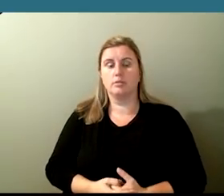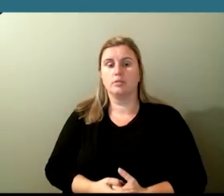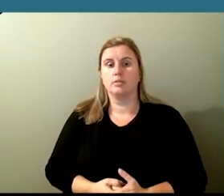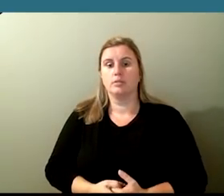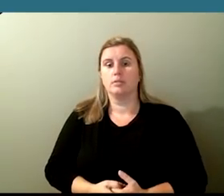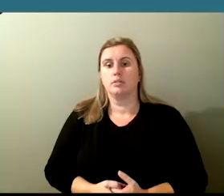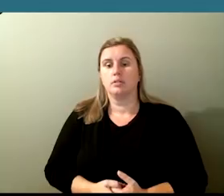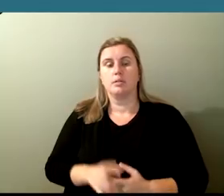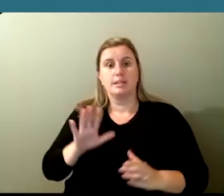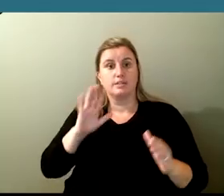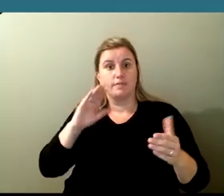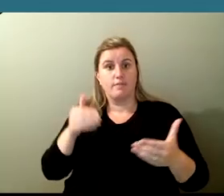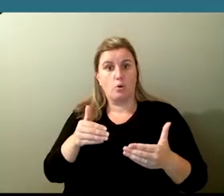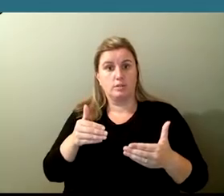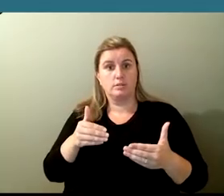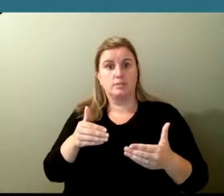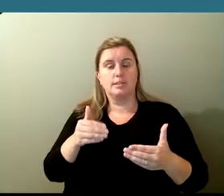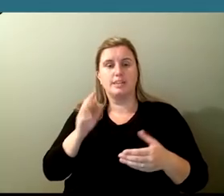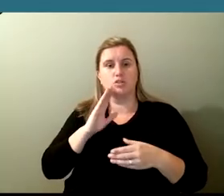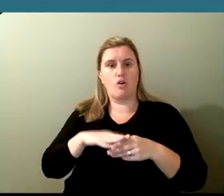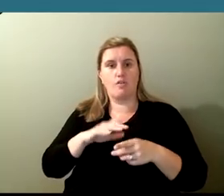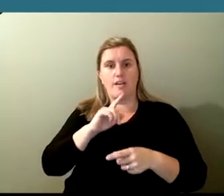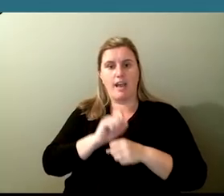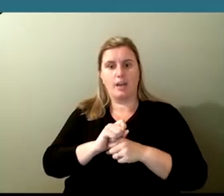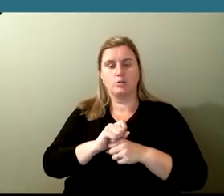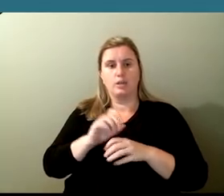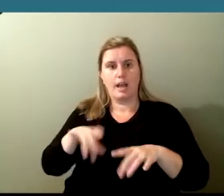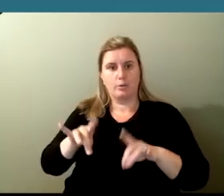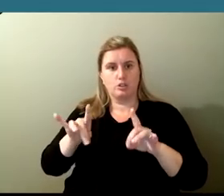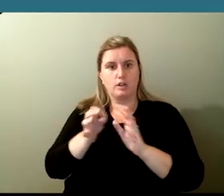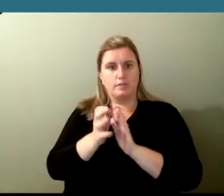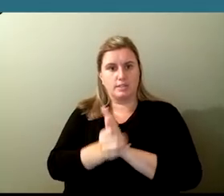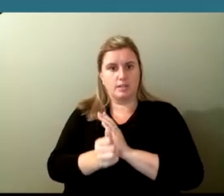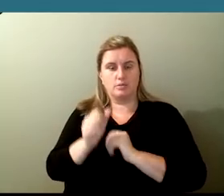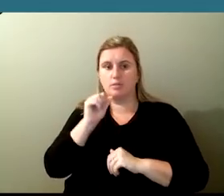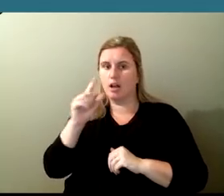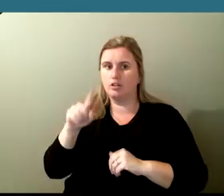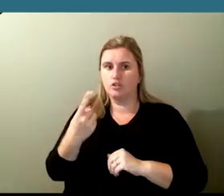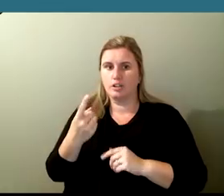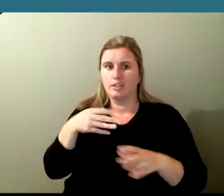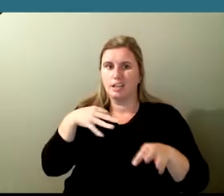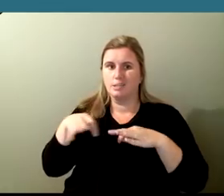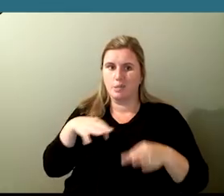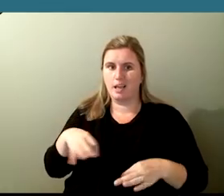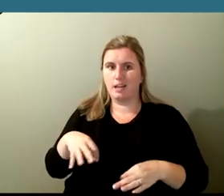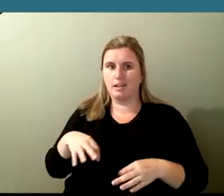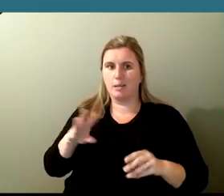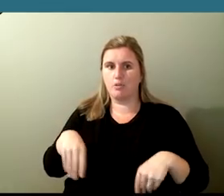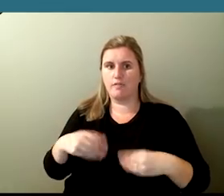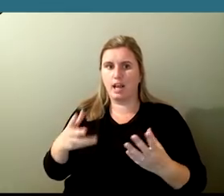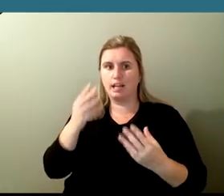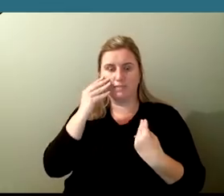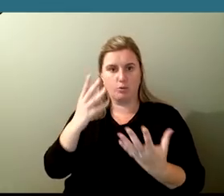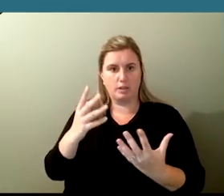that it's focused, again, on the actual acquisition of skills rather than just simply explaining and providing